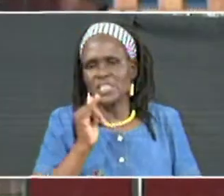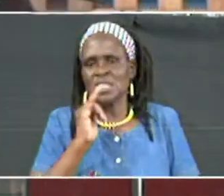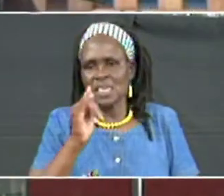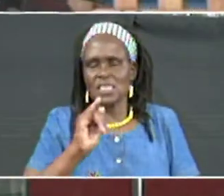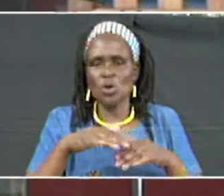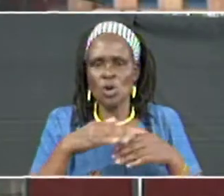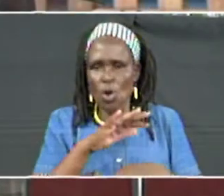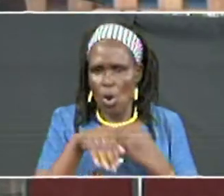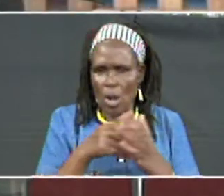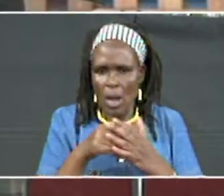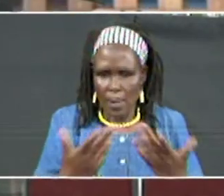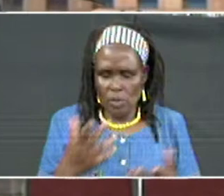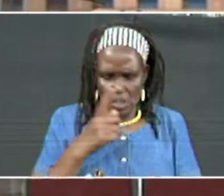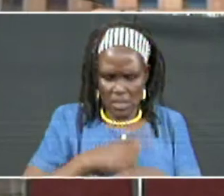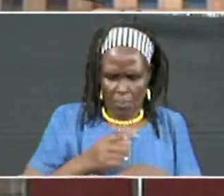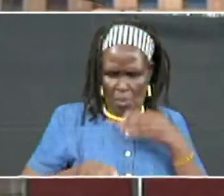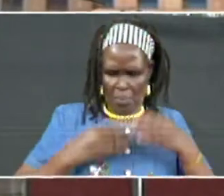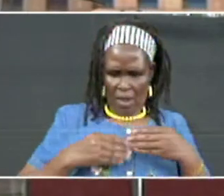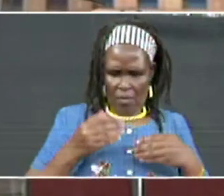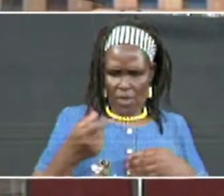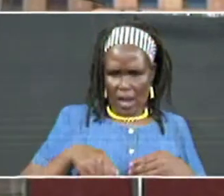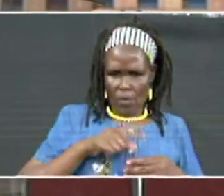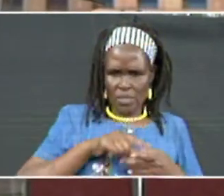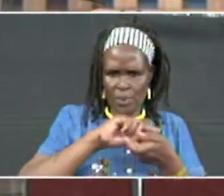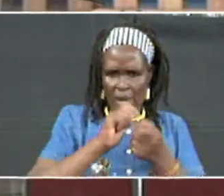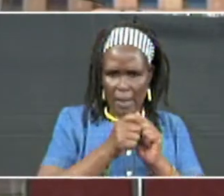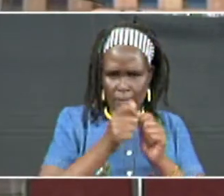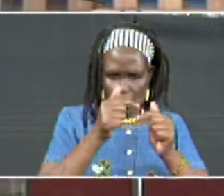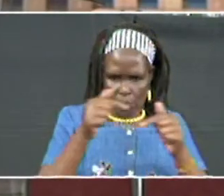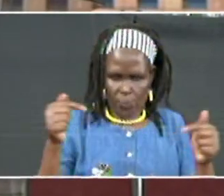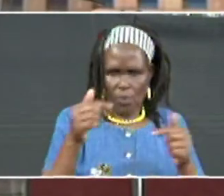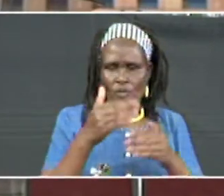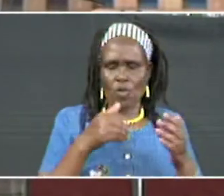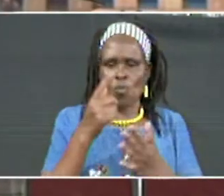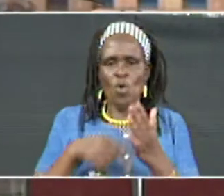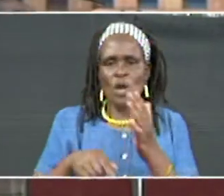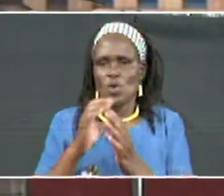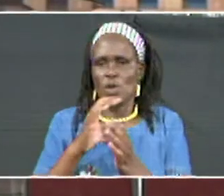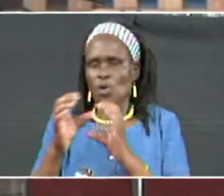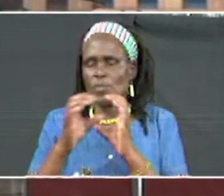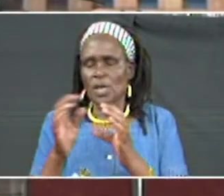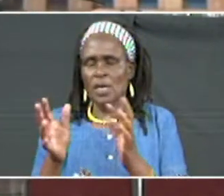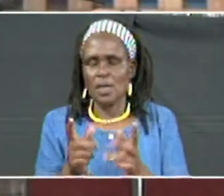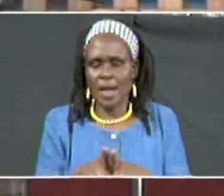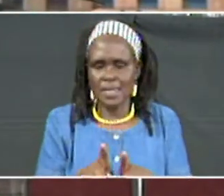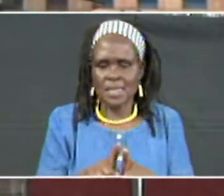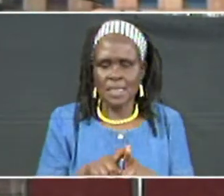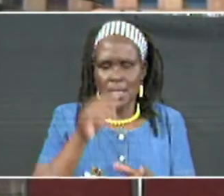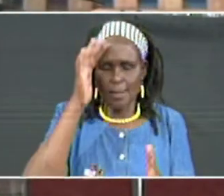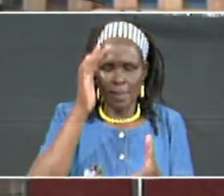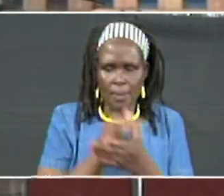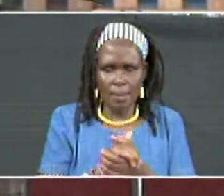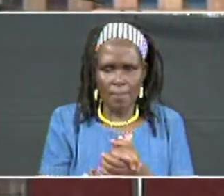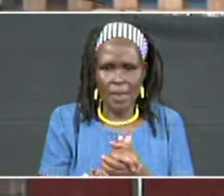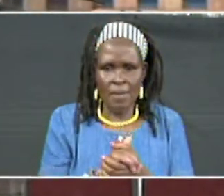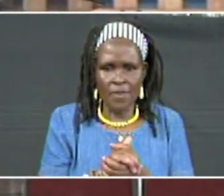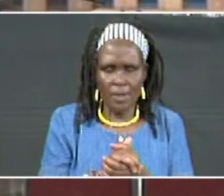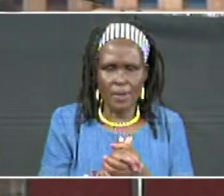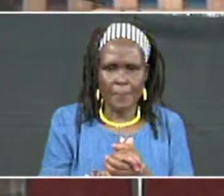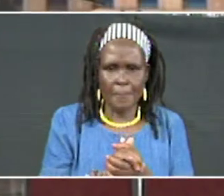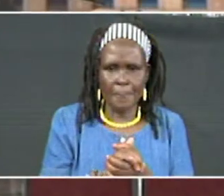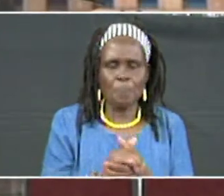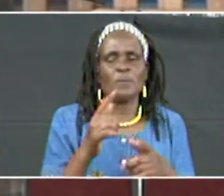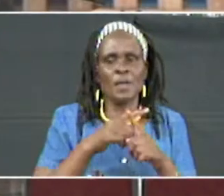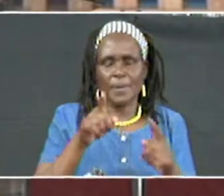behavior contradicts what we communicate as believing. But brothers